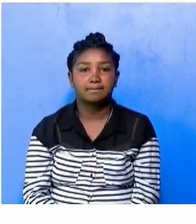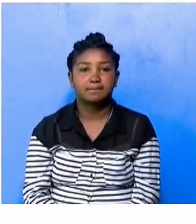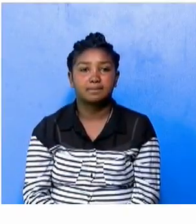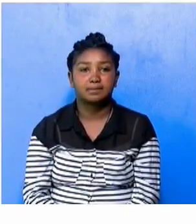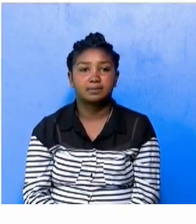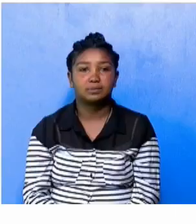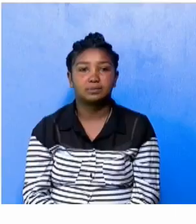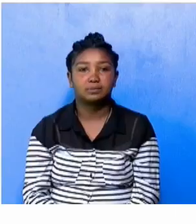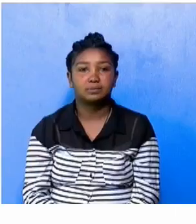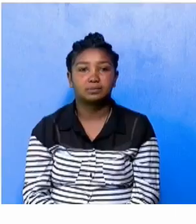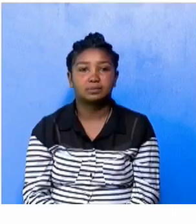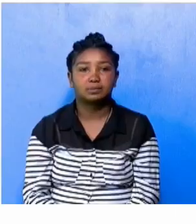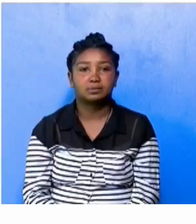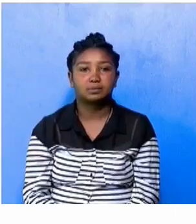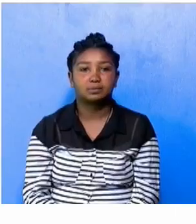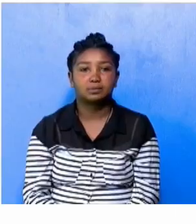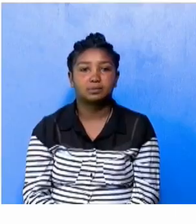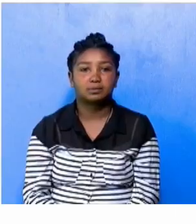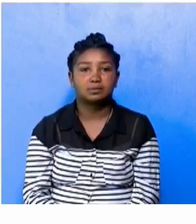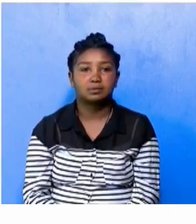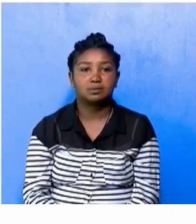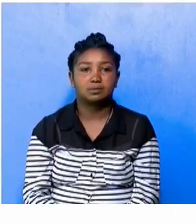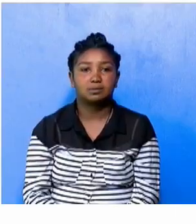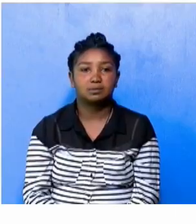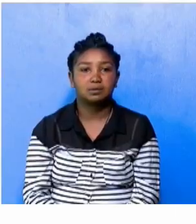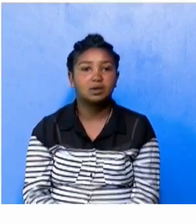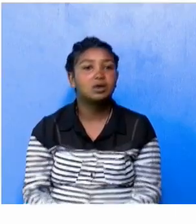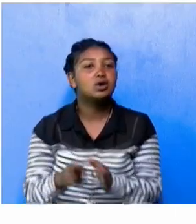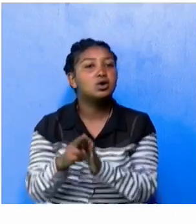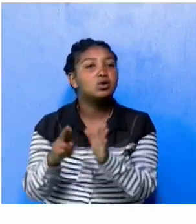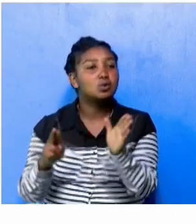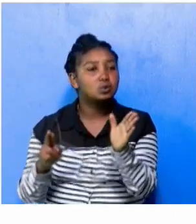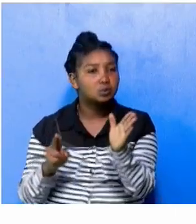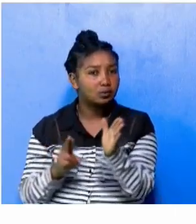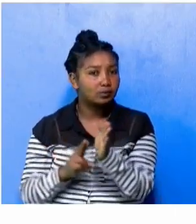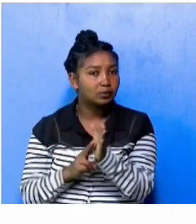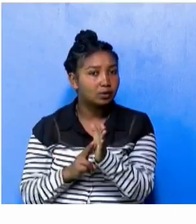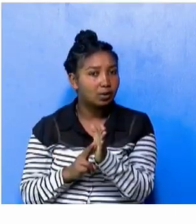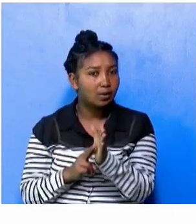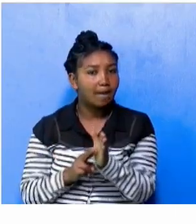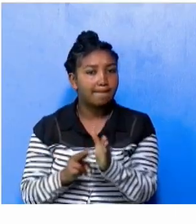Here, the rules of passive voice.